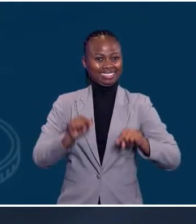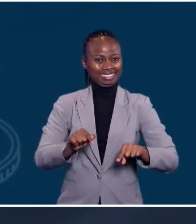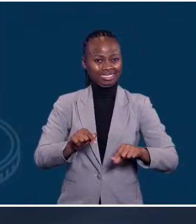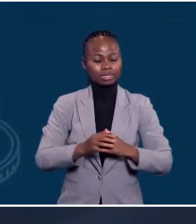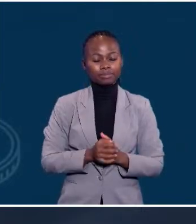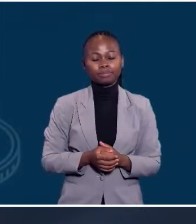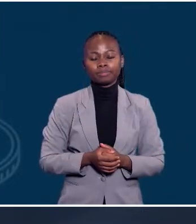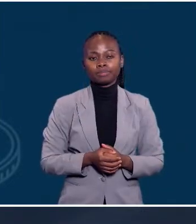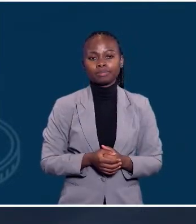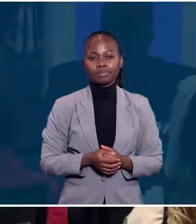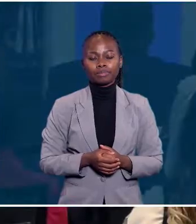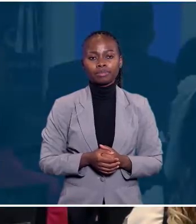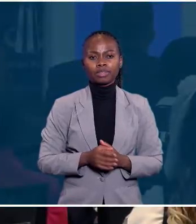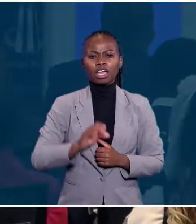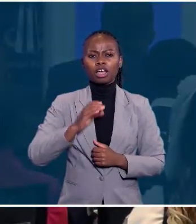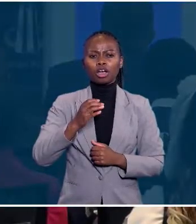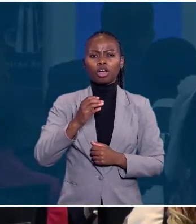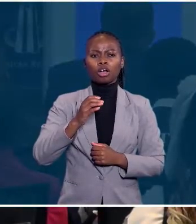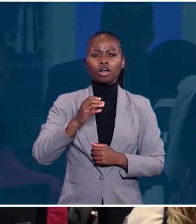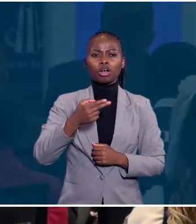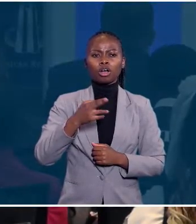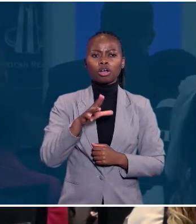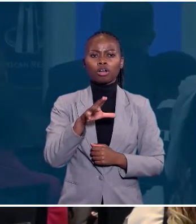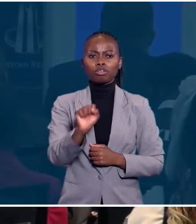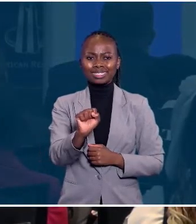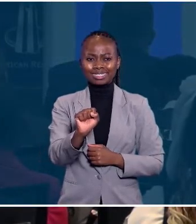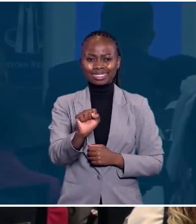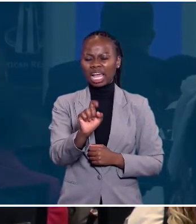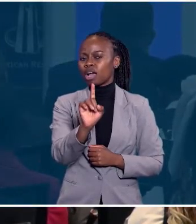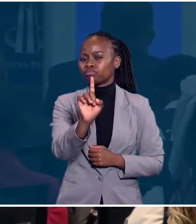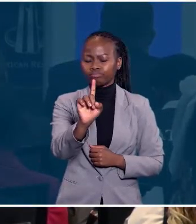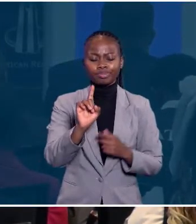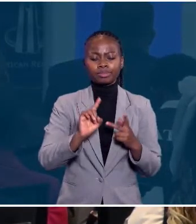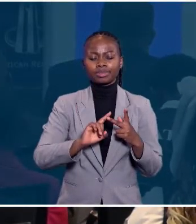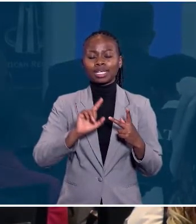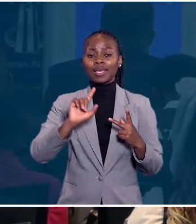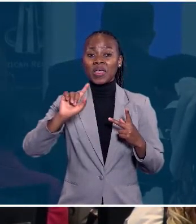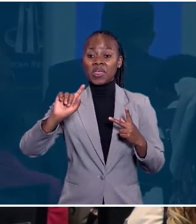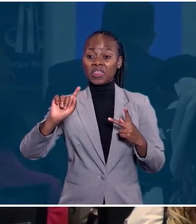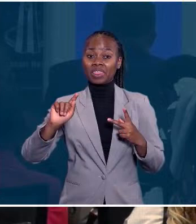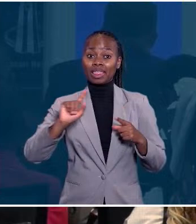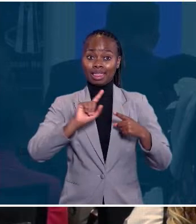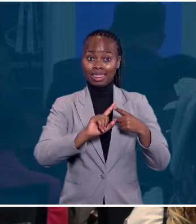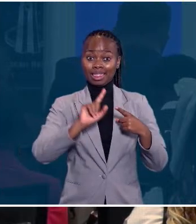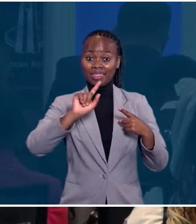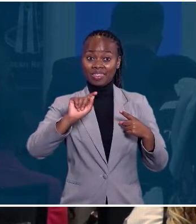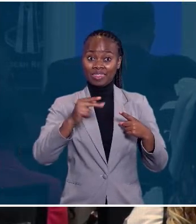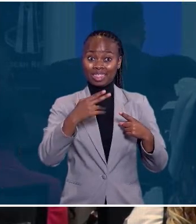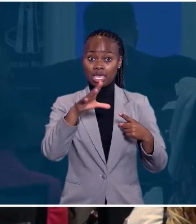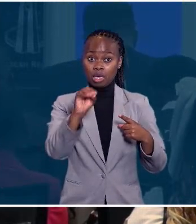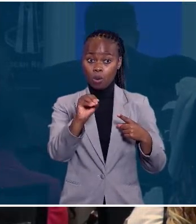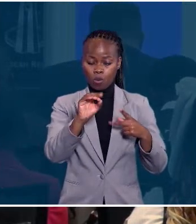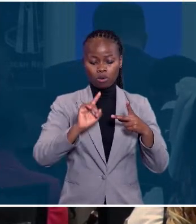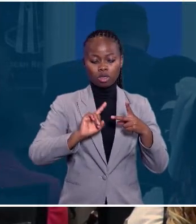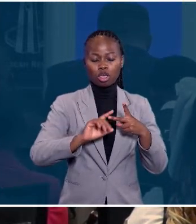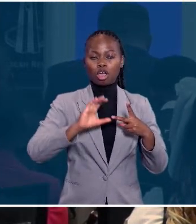Chris? No, let me start with Theo, Chris, and then DG Kasim.